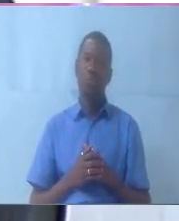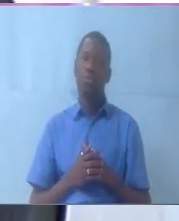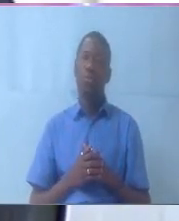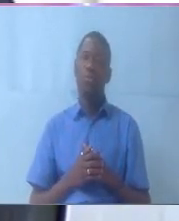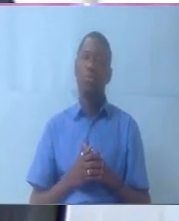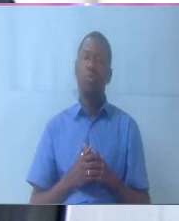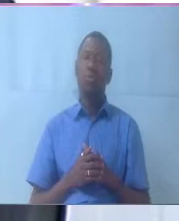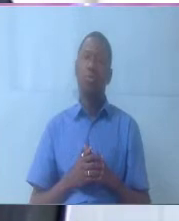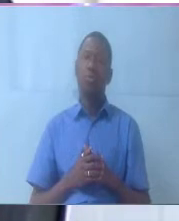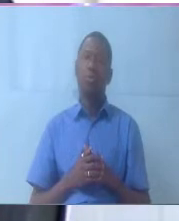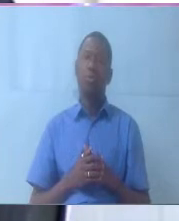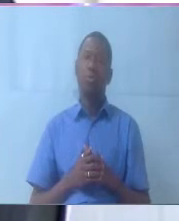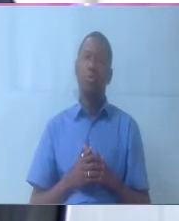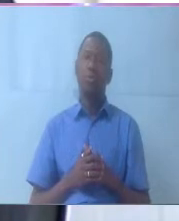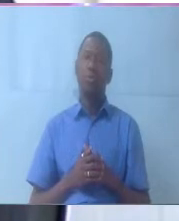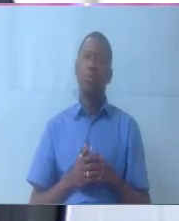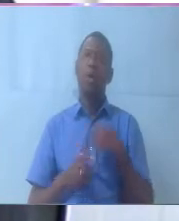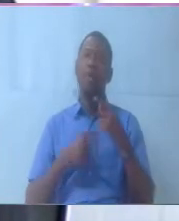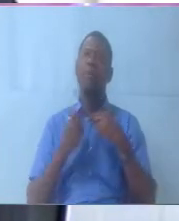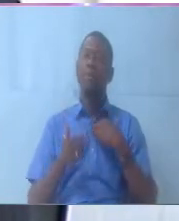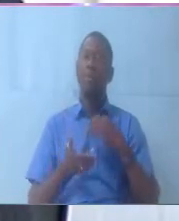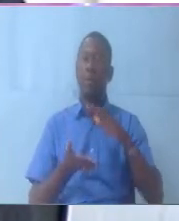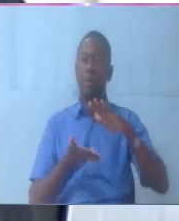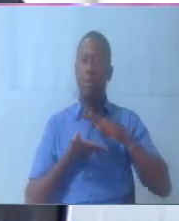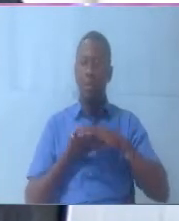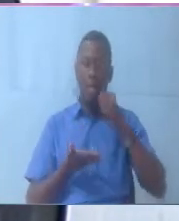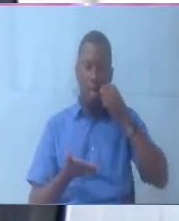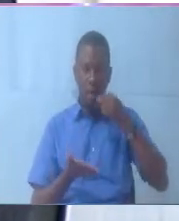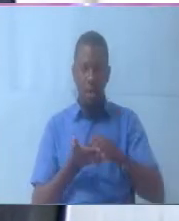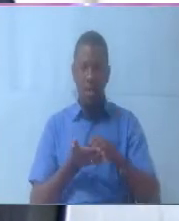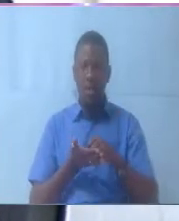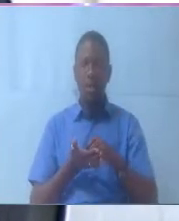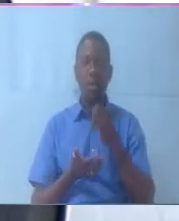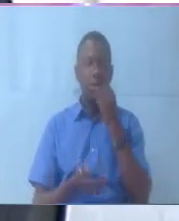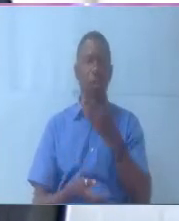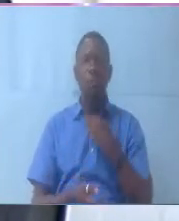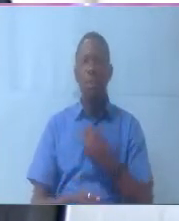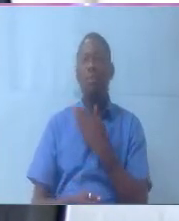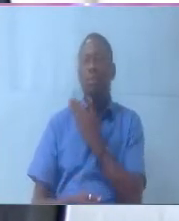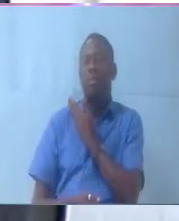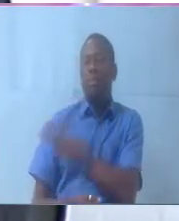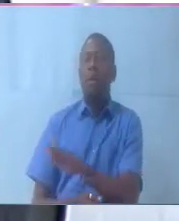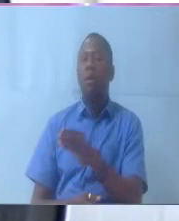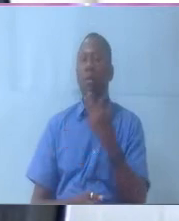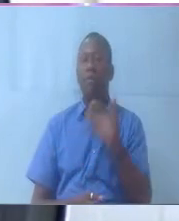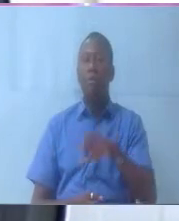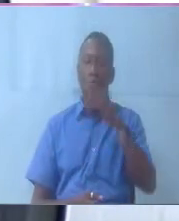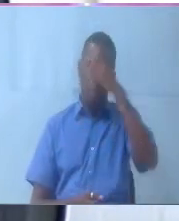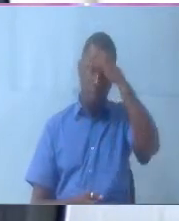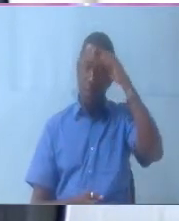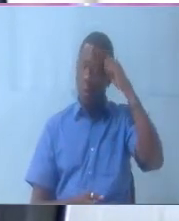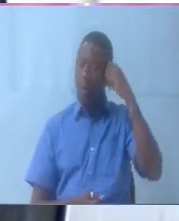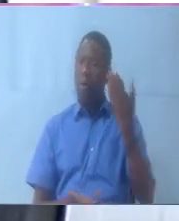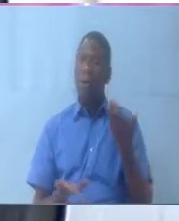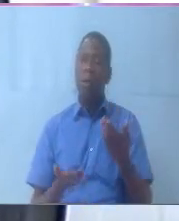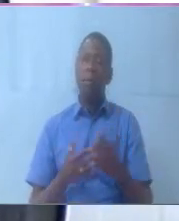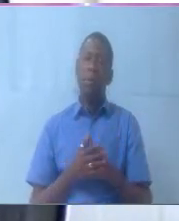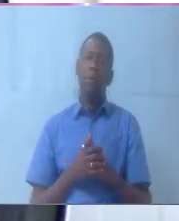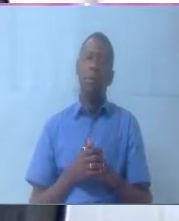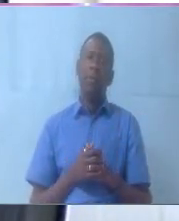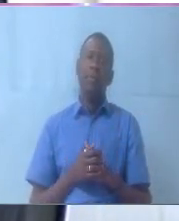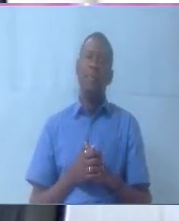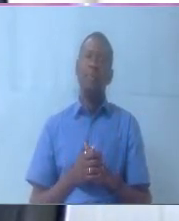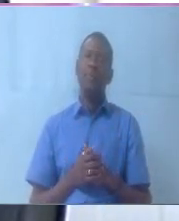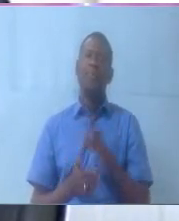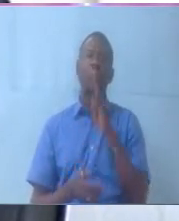And instead, I received a letter relieving me of my service. Nata mune soto ye letter ole natinye kambondi na do ko.